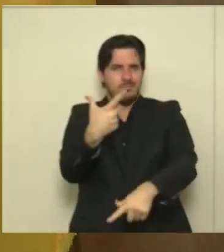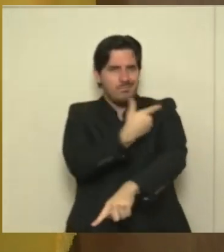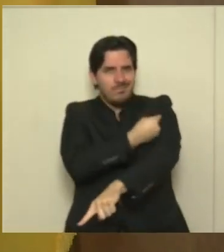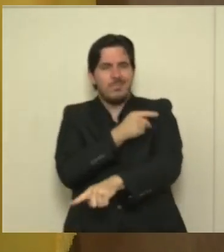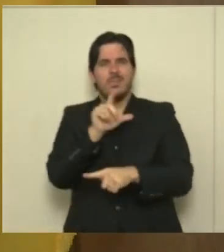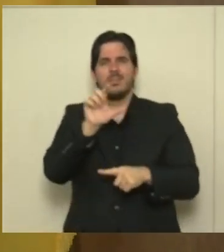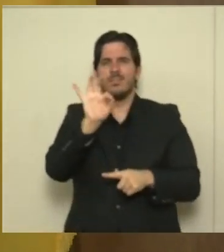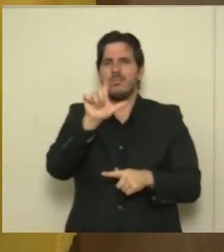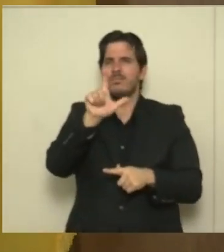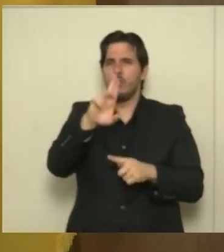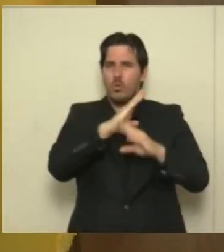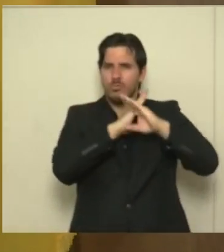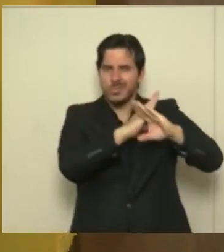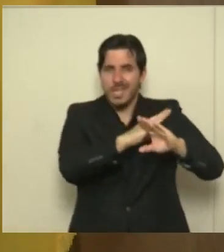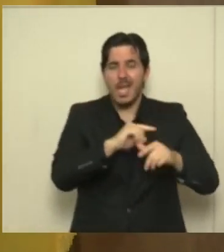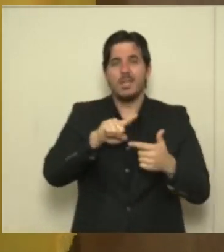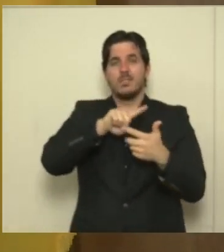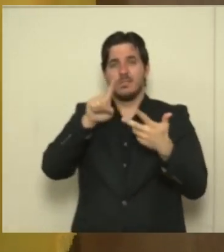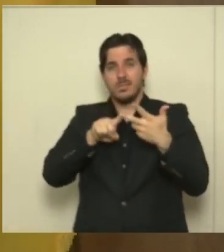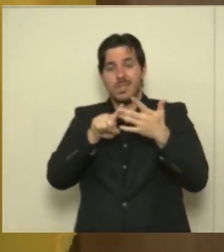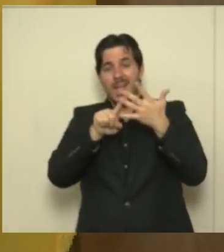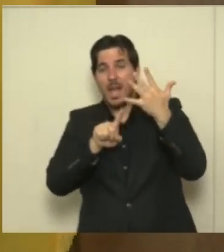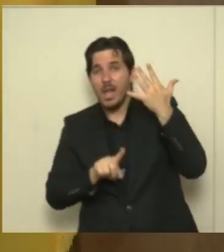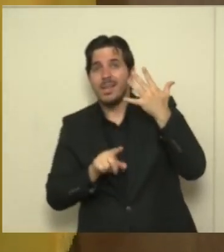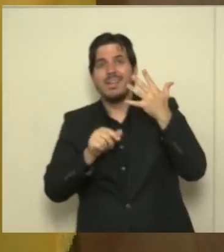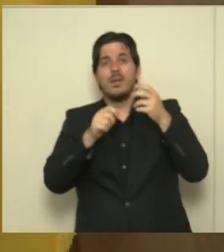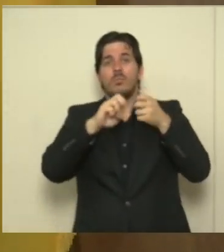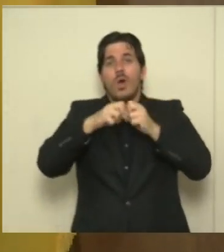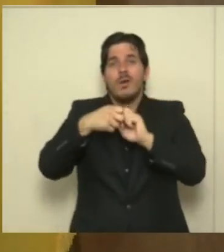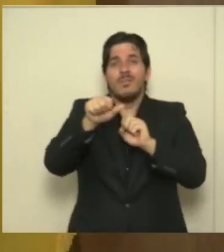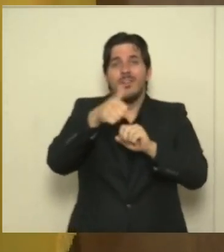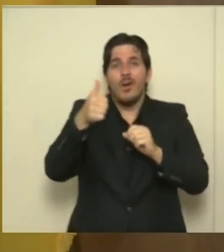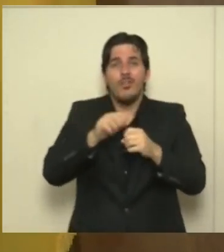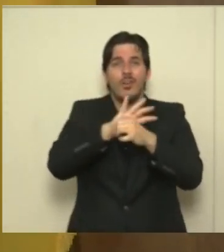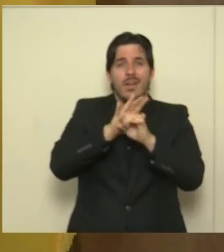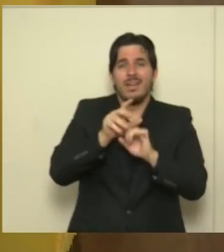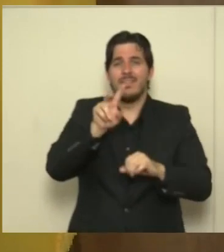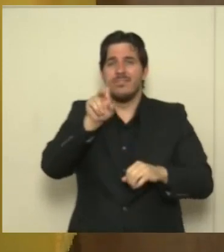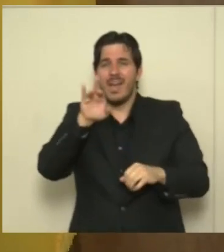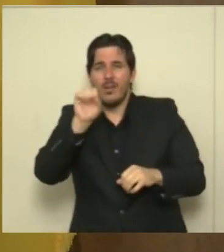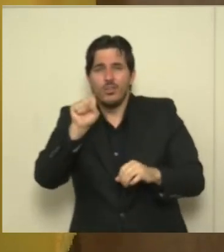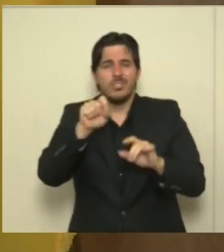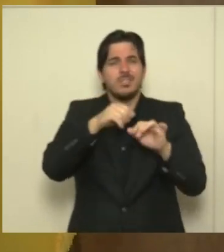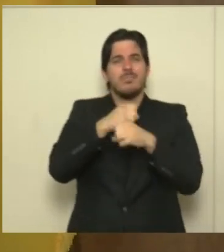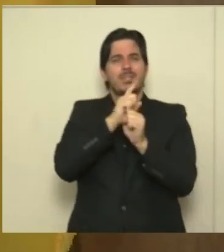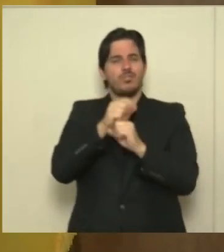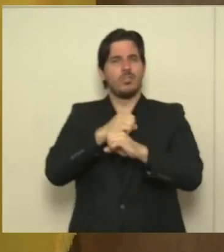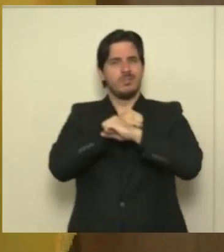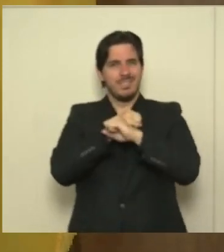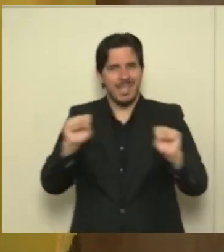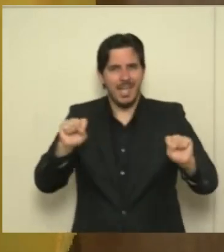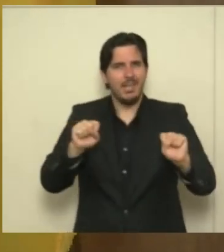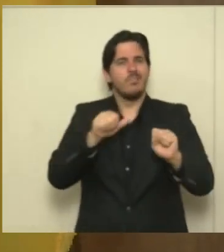have any issues with any viruses as we move into the winter months. Thank you very